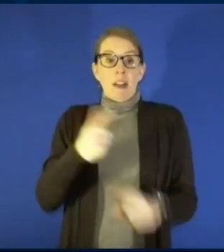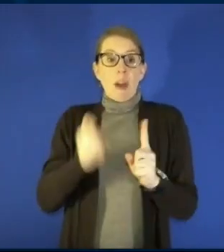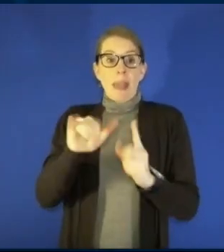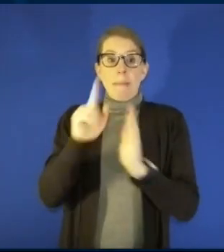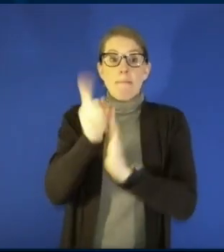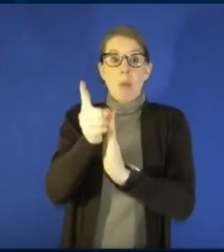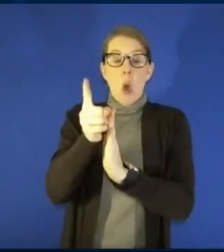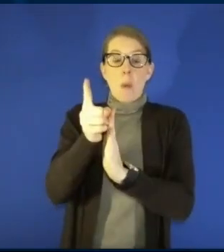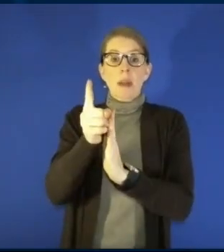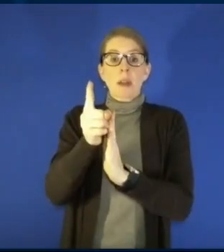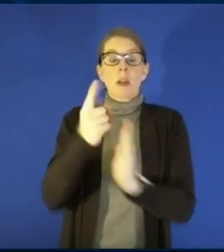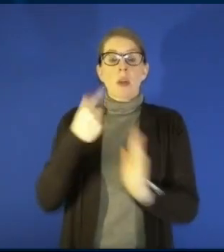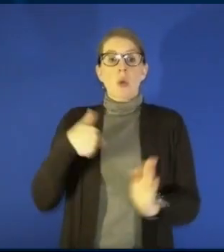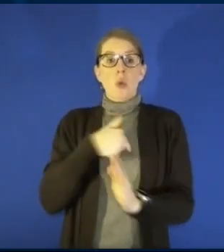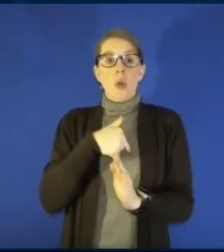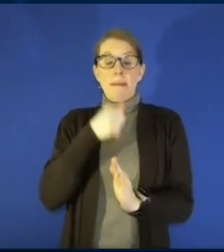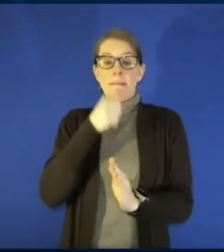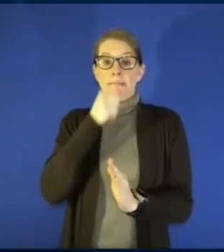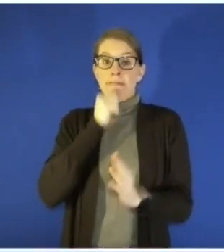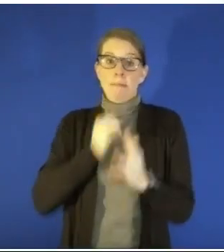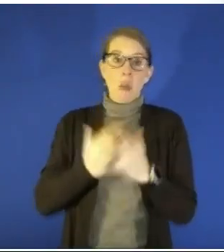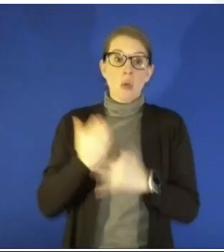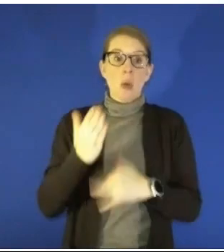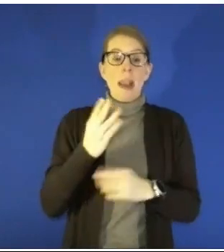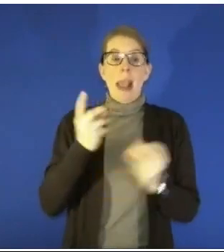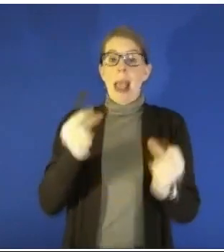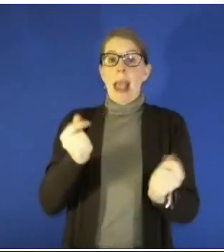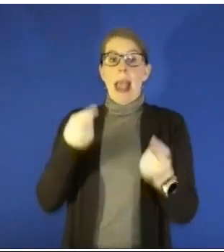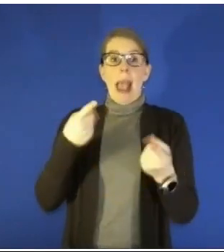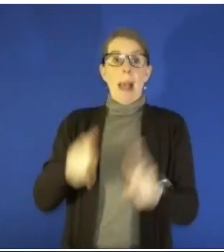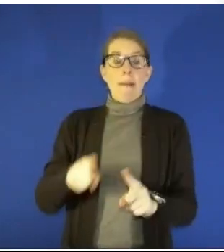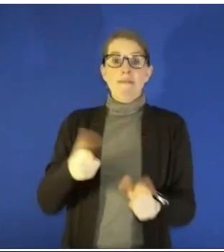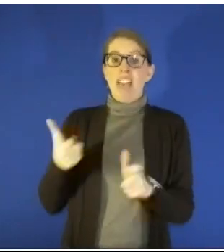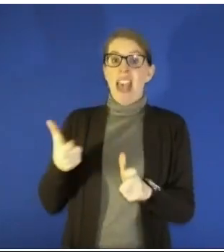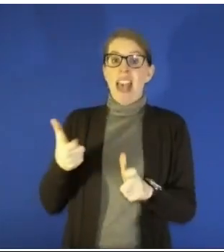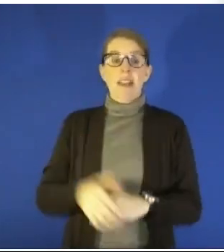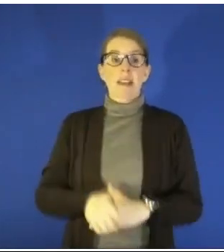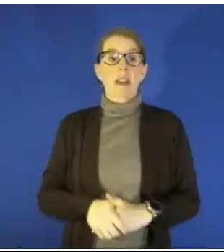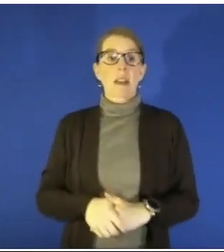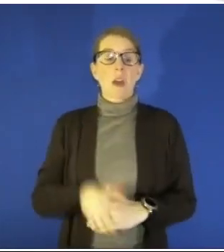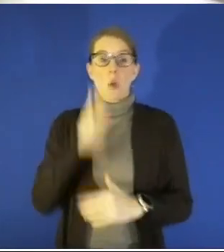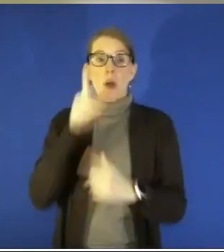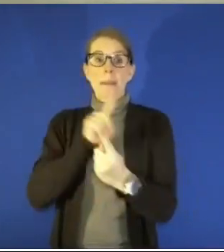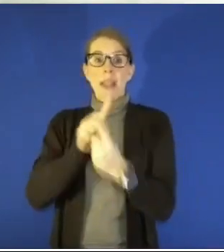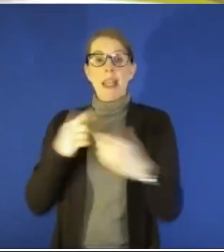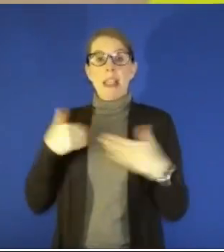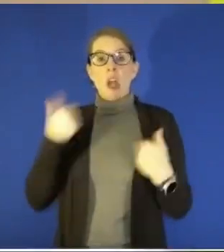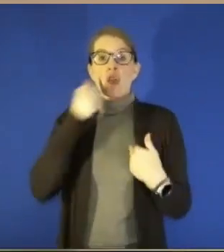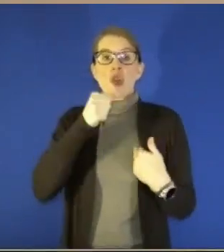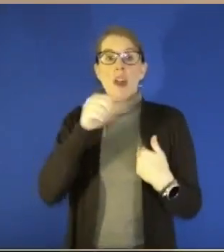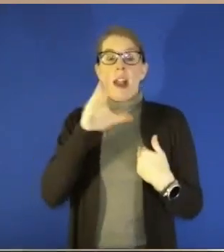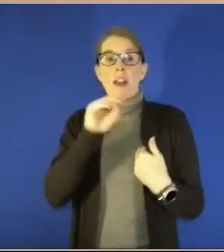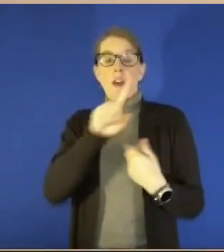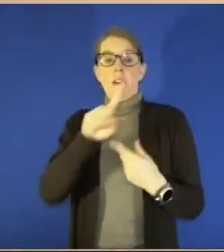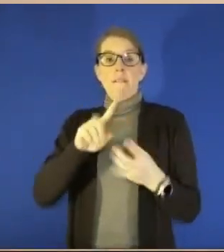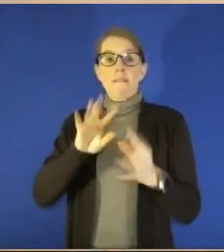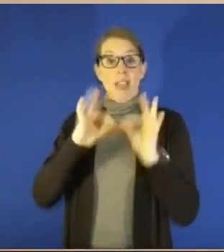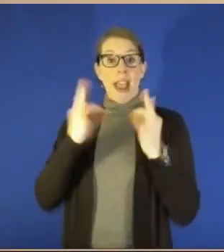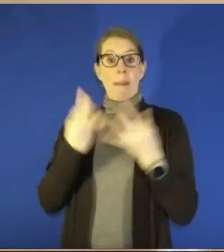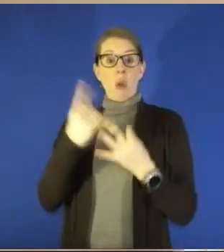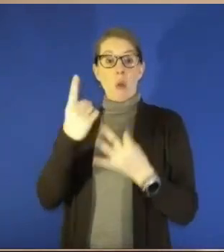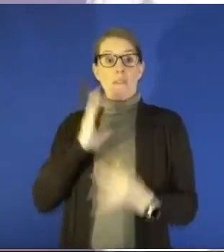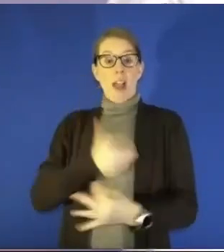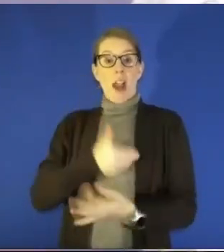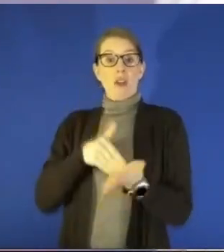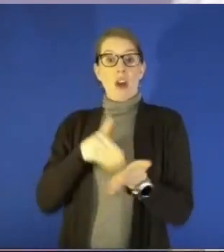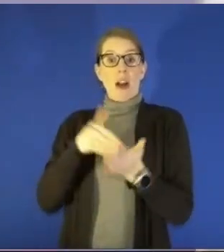what we have went through, and it happened so fast. we'll meet a young girl and her family and how one of our doctors helped save